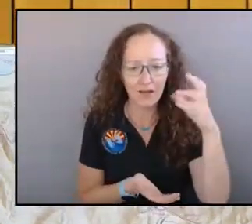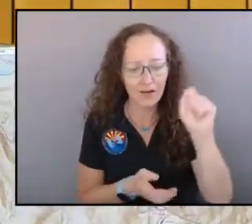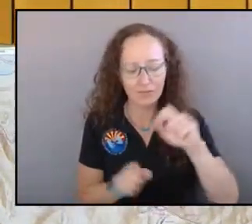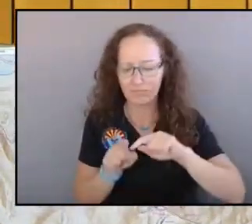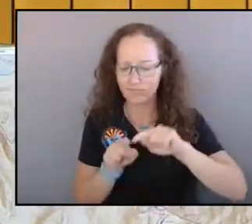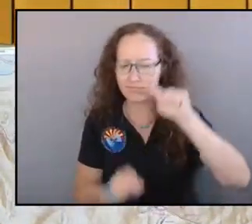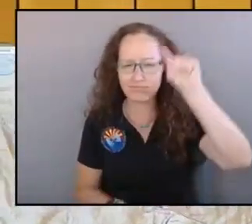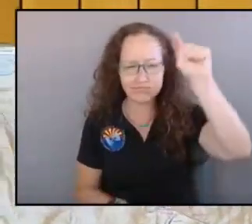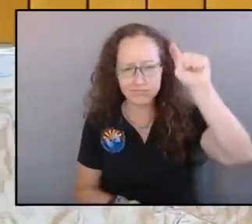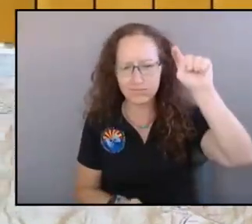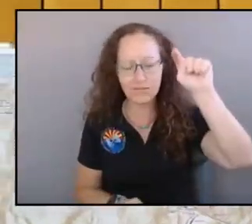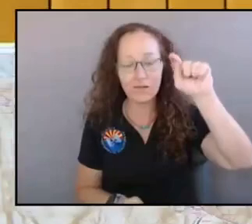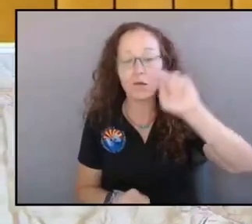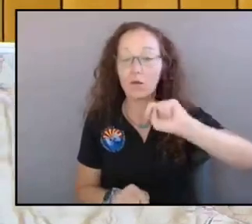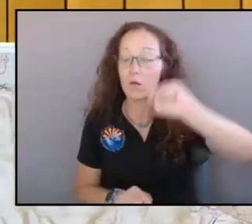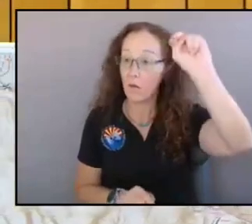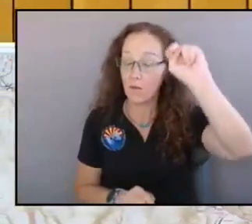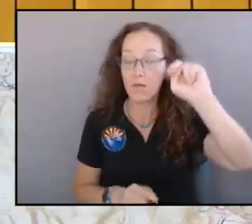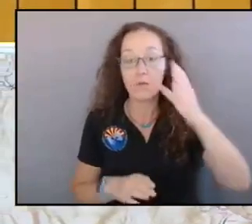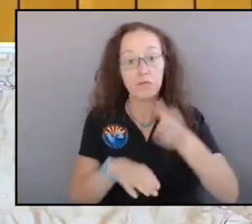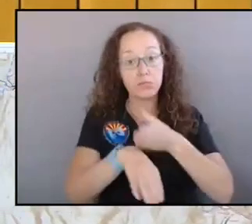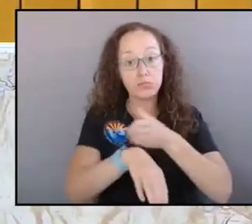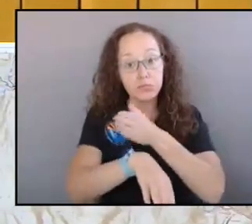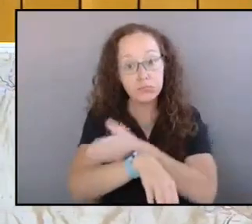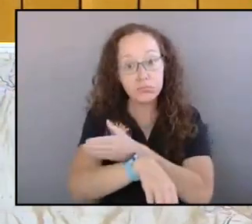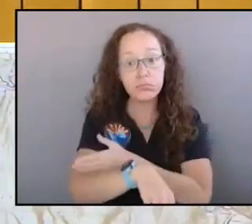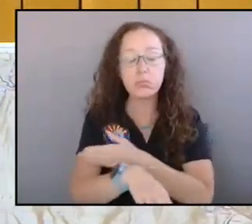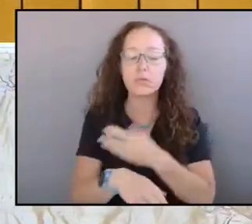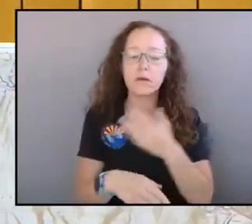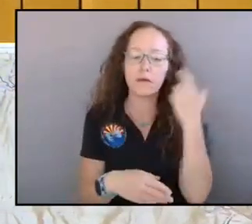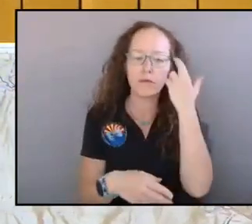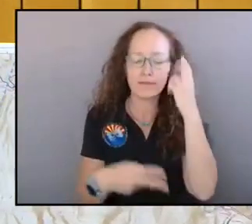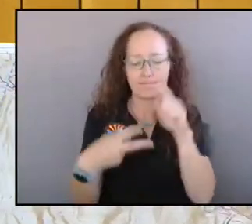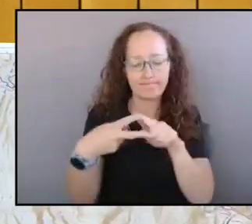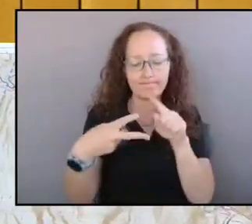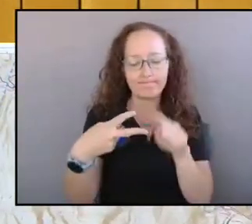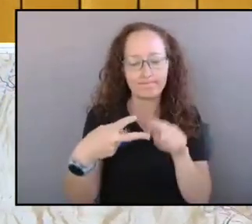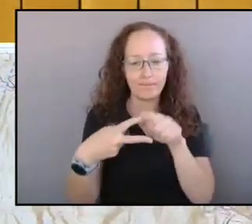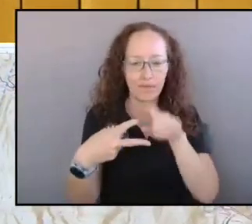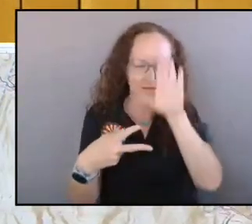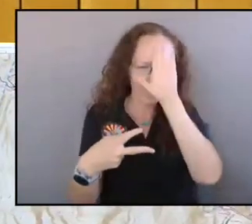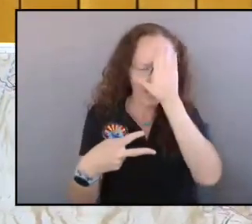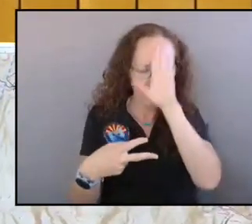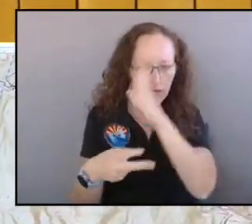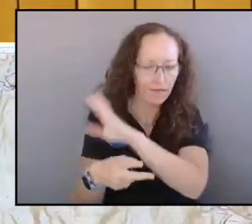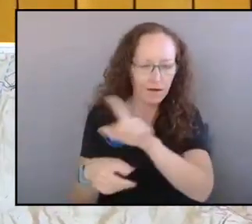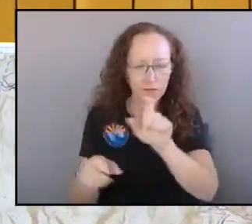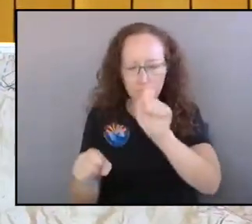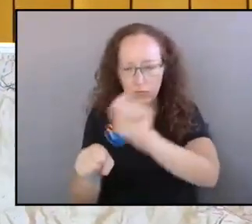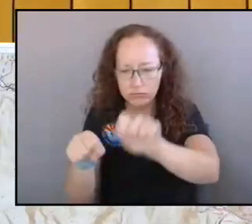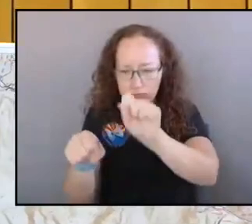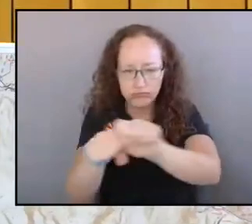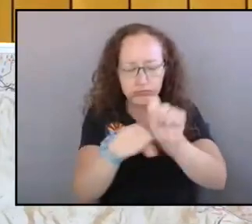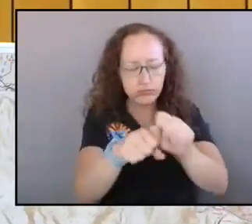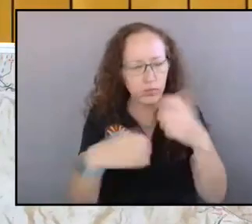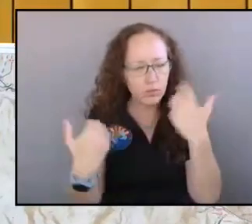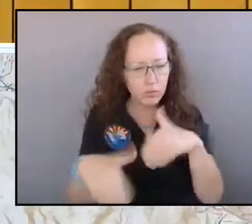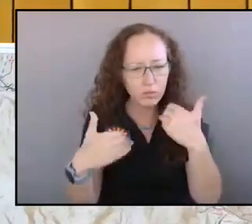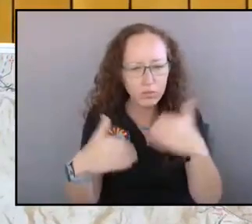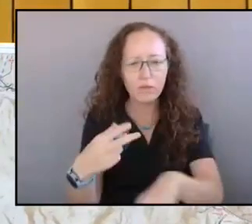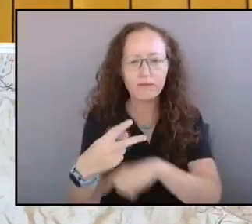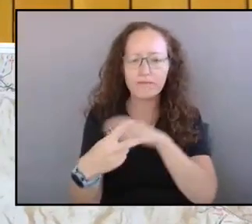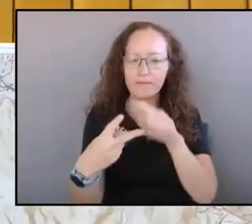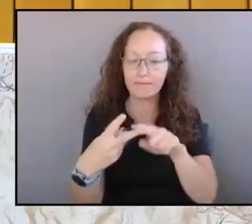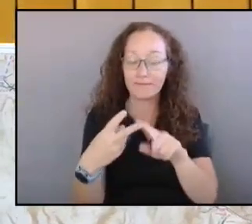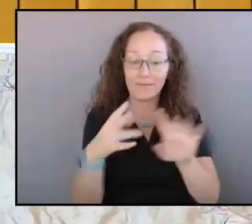two parts. The firefighters are in there doing a lot of really phenomenal work. And we also have favorable weather